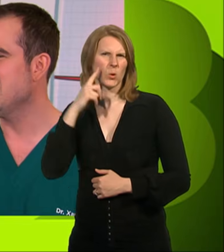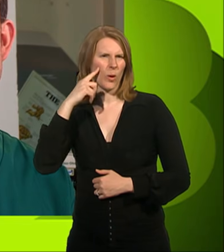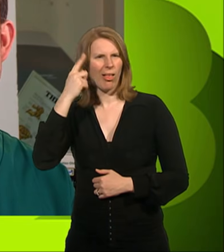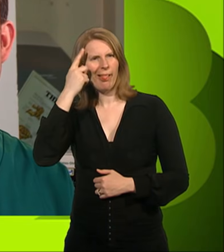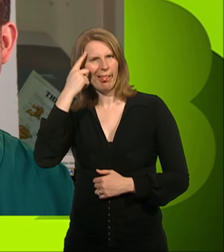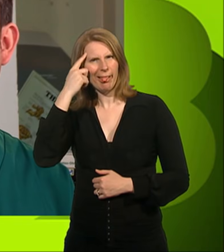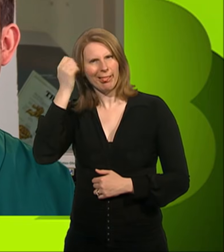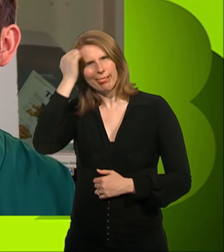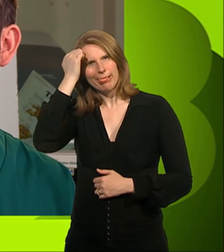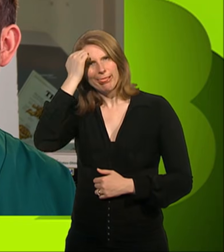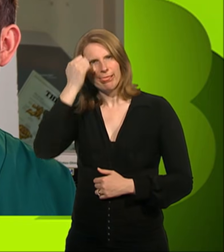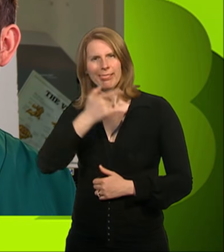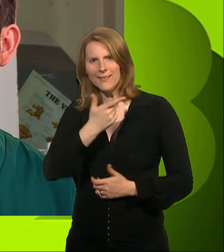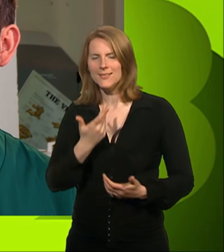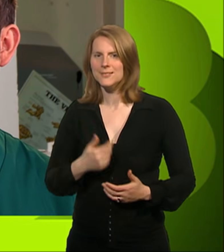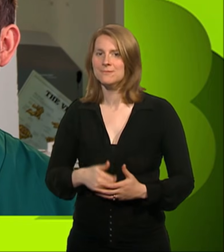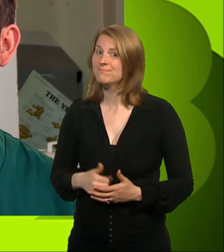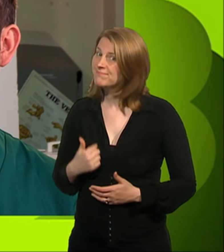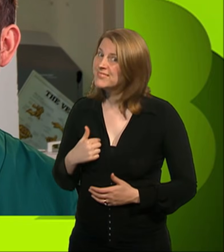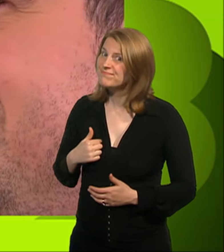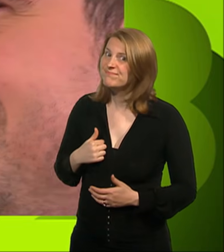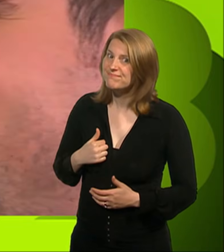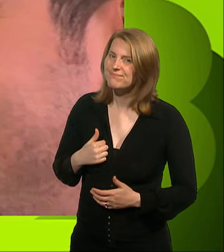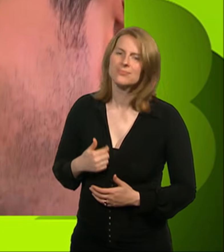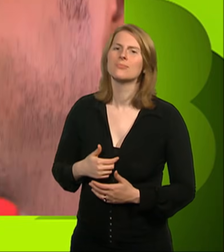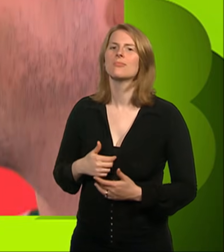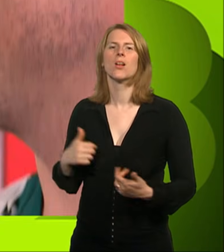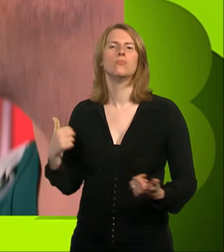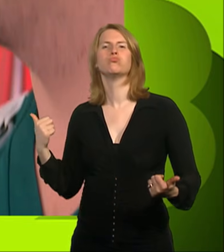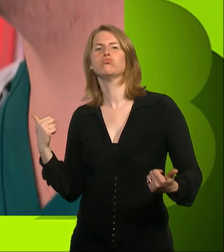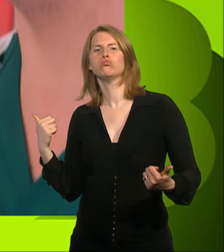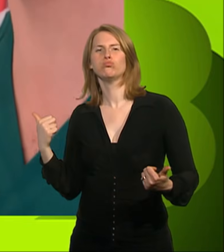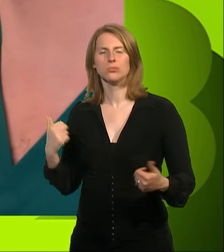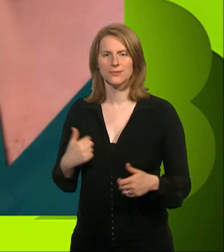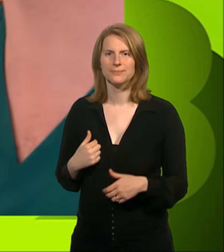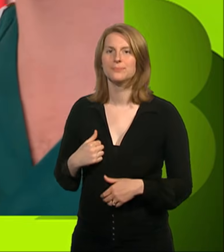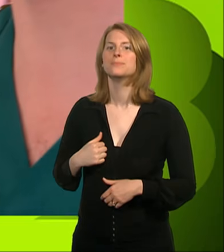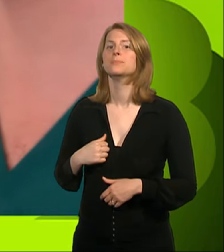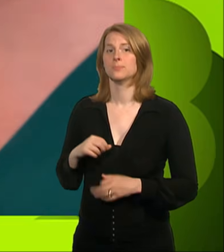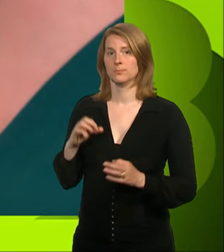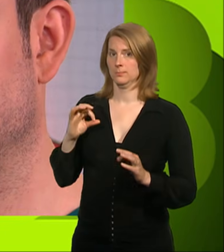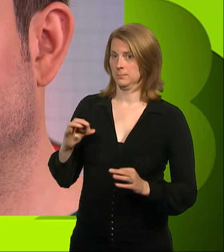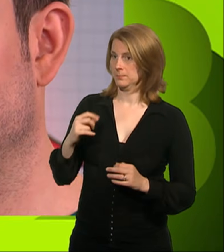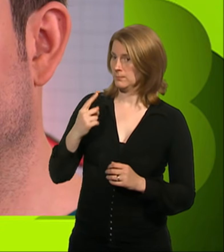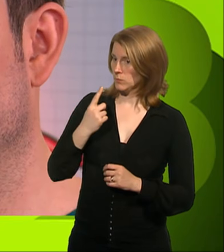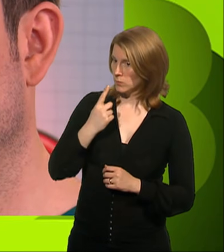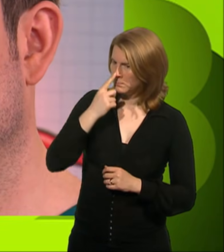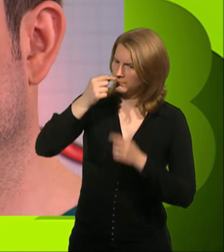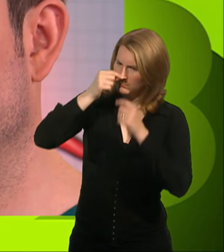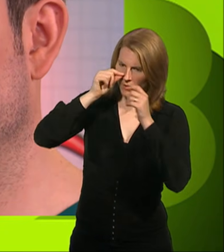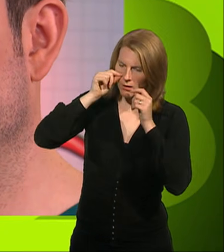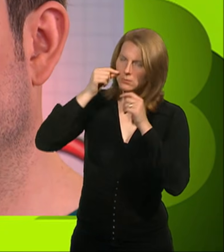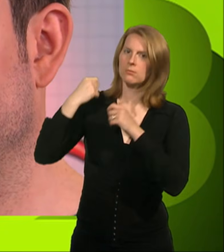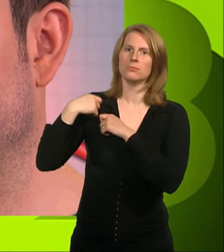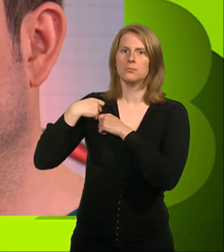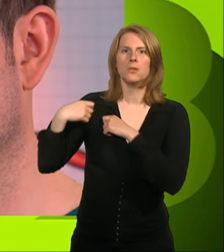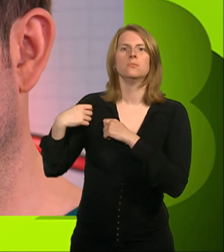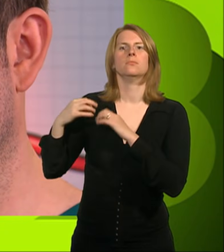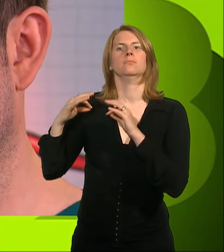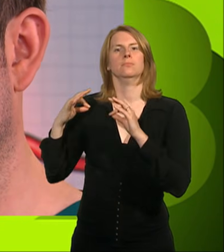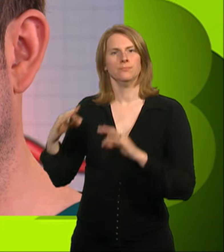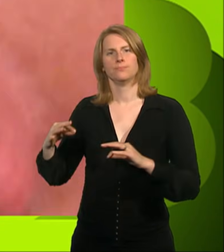silly. Do I? I thought I looked quite cool. So, now the tube's in place, we're going to use it to prove your nose and stomach are